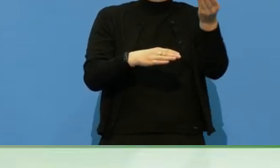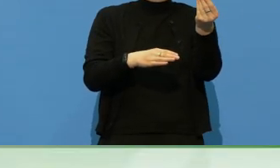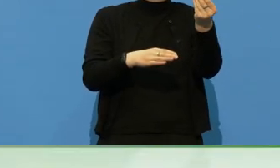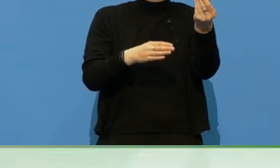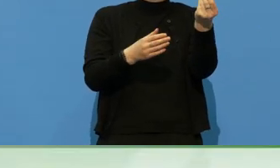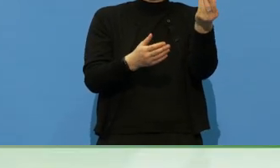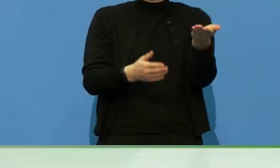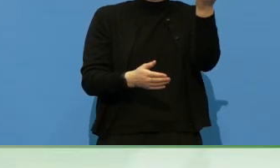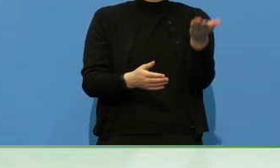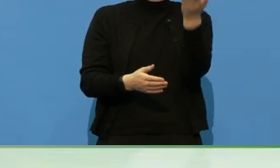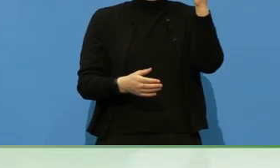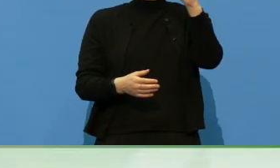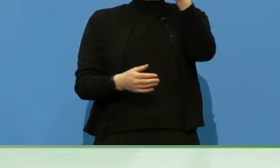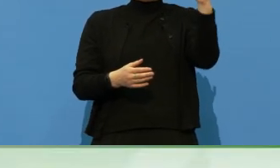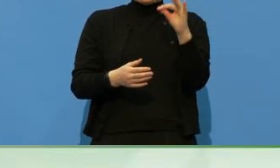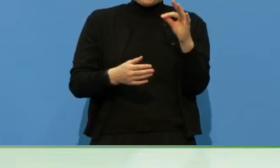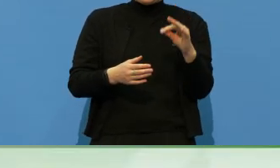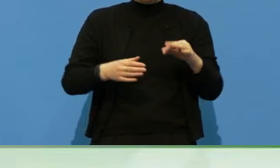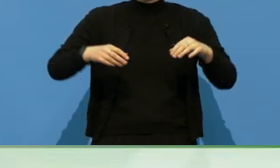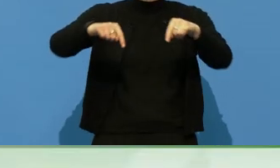lodges and the gap